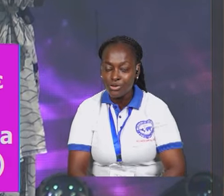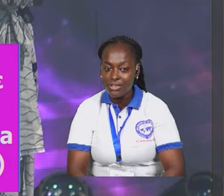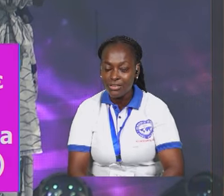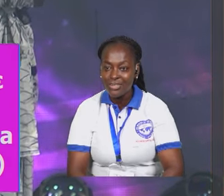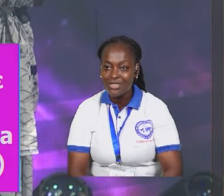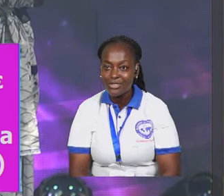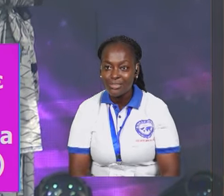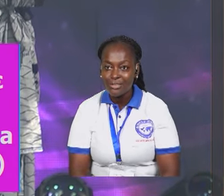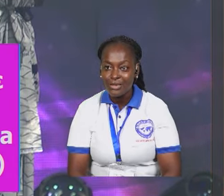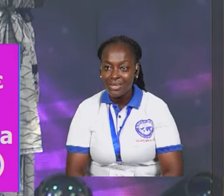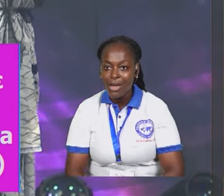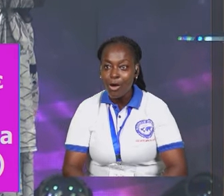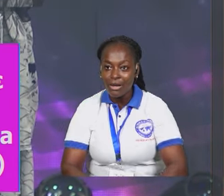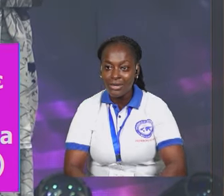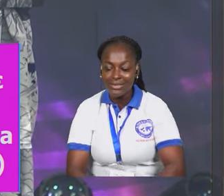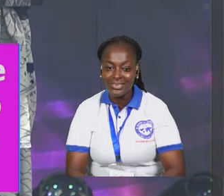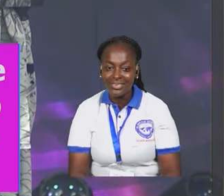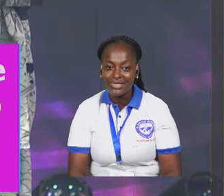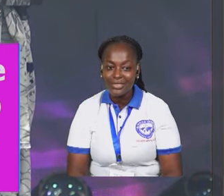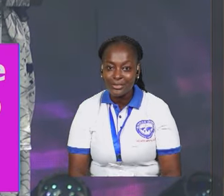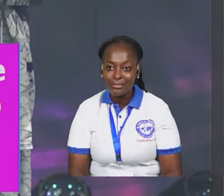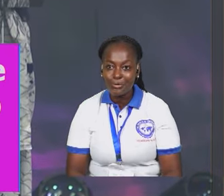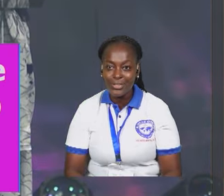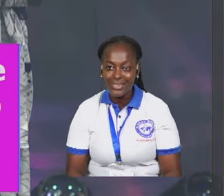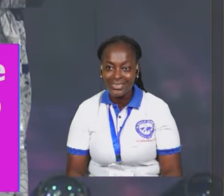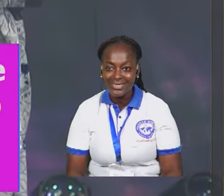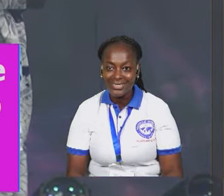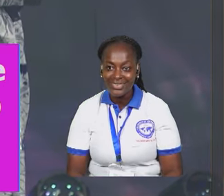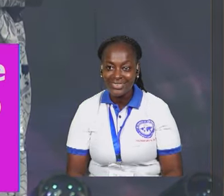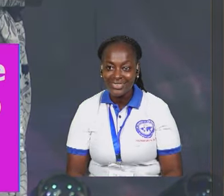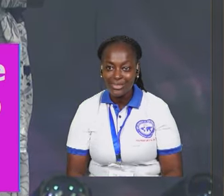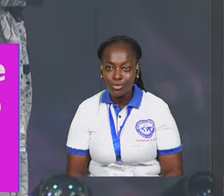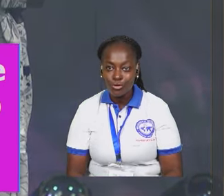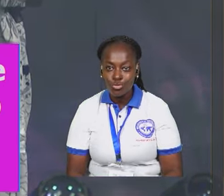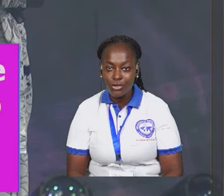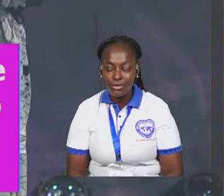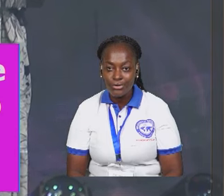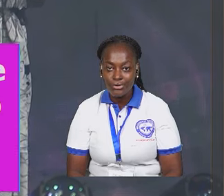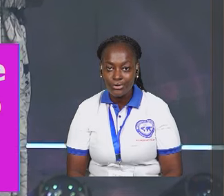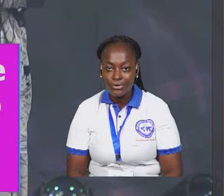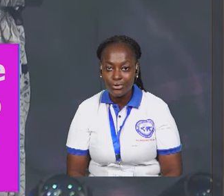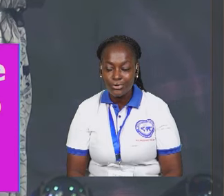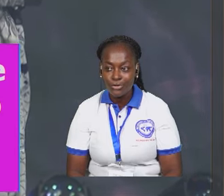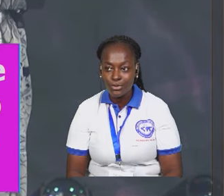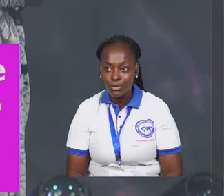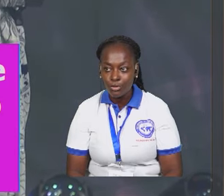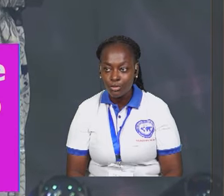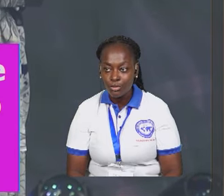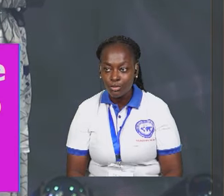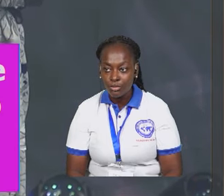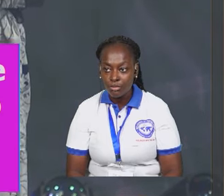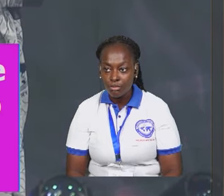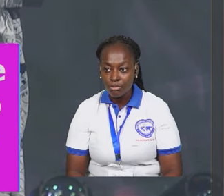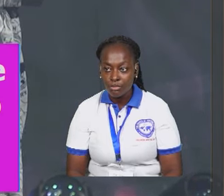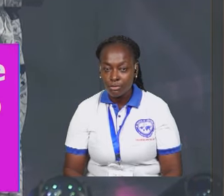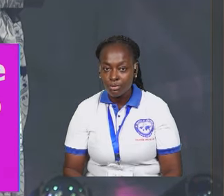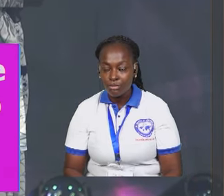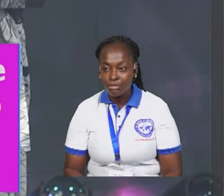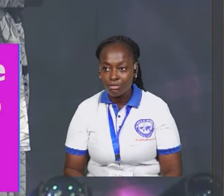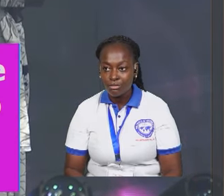na medio time to wene obia ne ntem ene wasefoa ne nasefoa